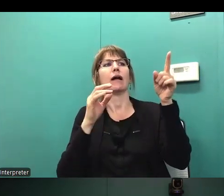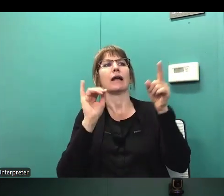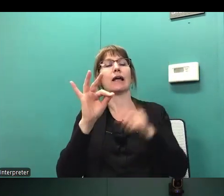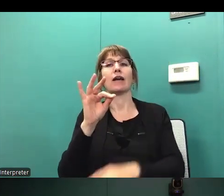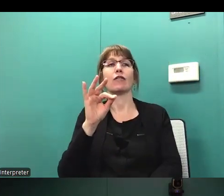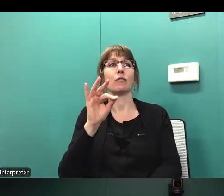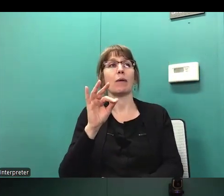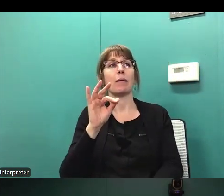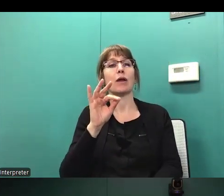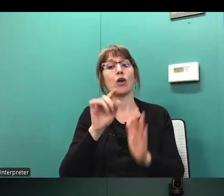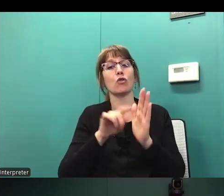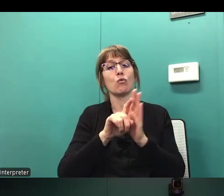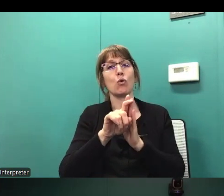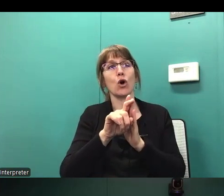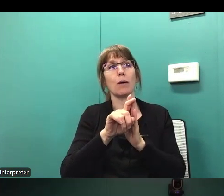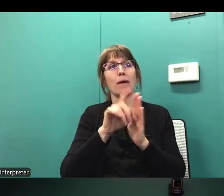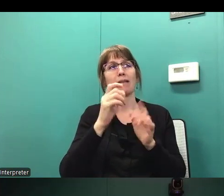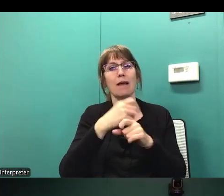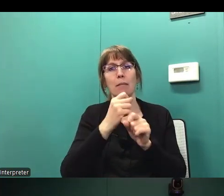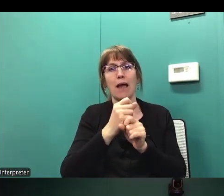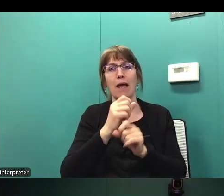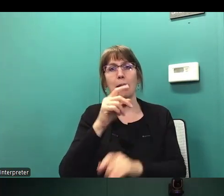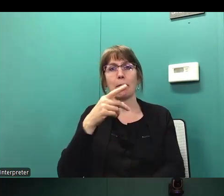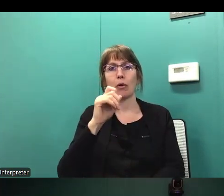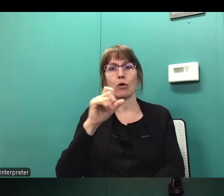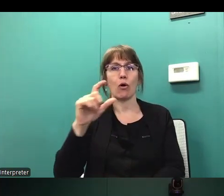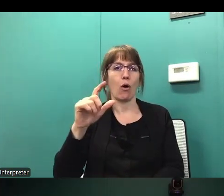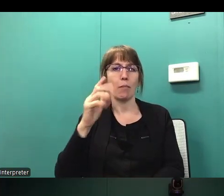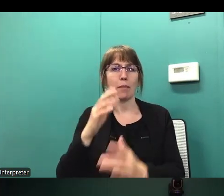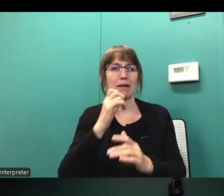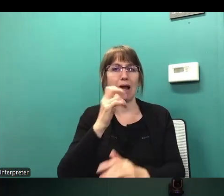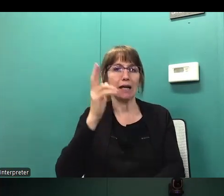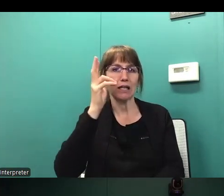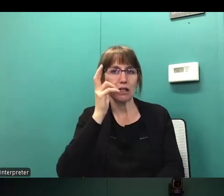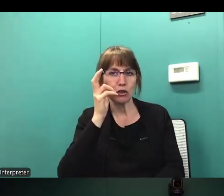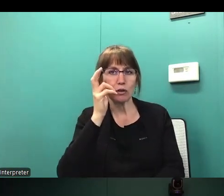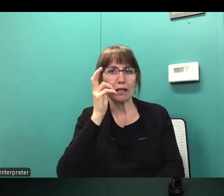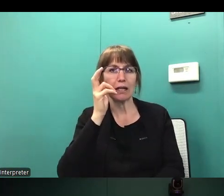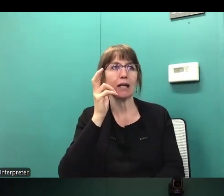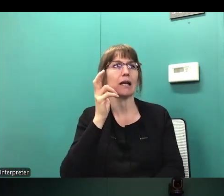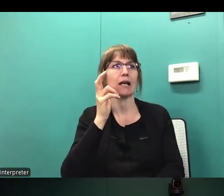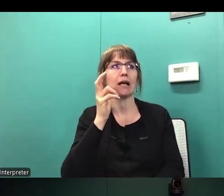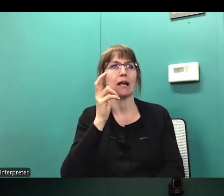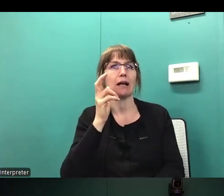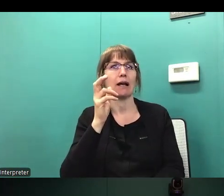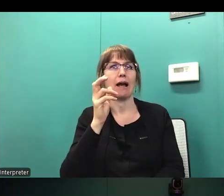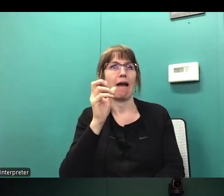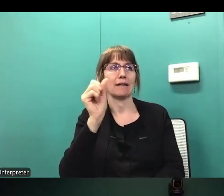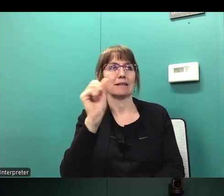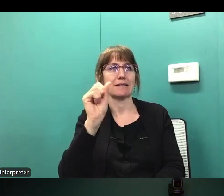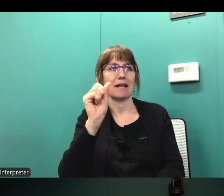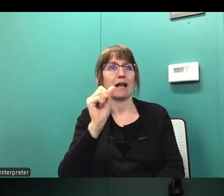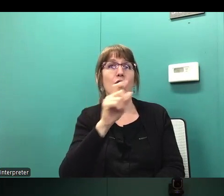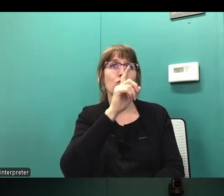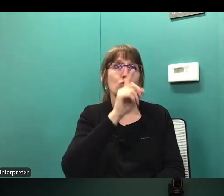S. Yes? So why aren't they Maybe a using correct that? sentence. The real worms are yuckier, so I don't like them.